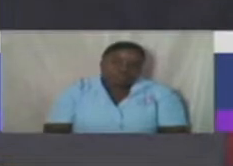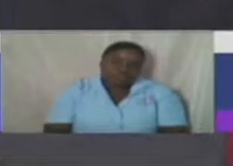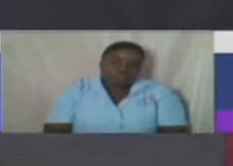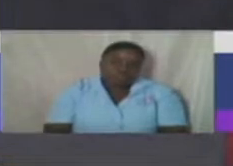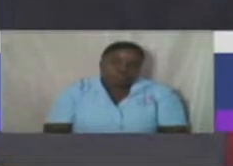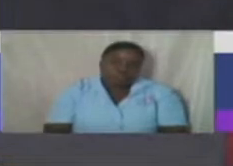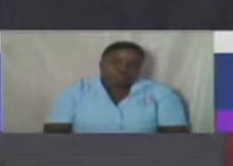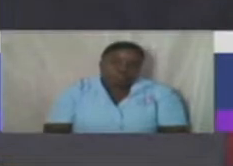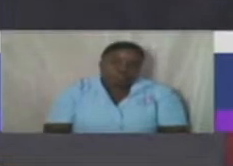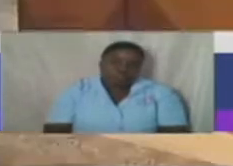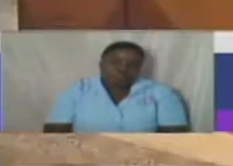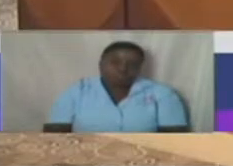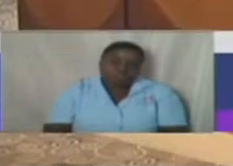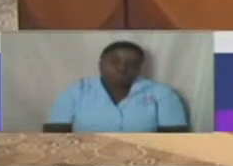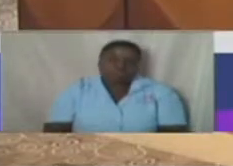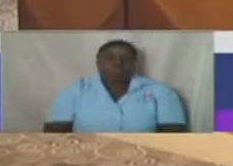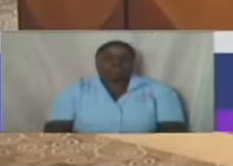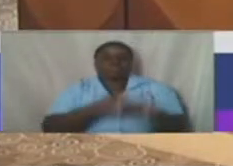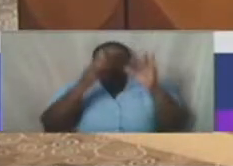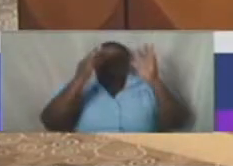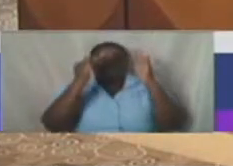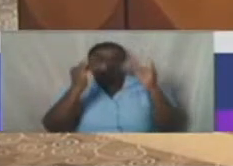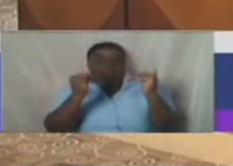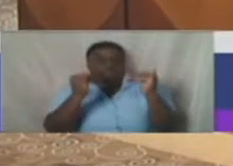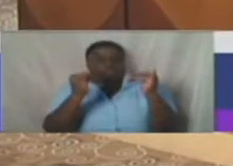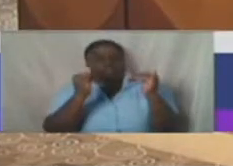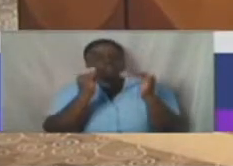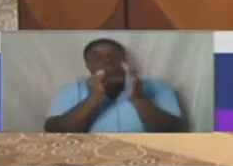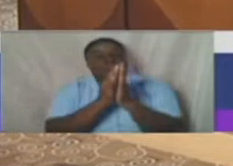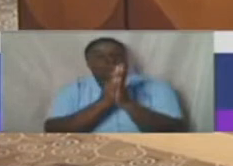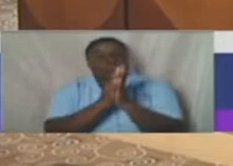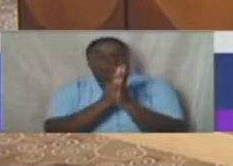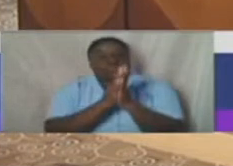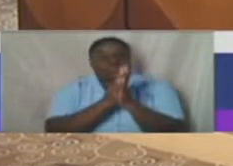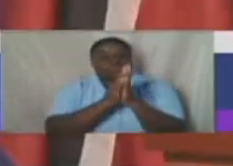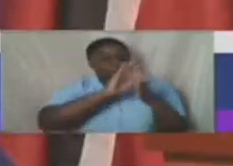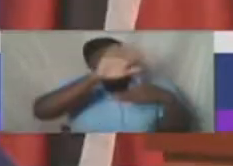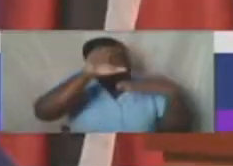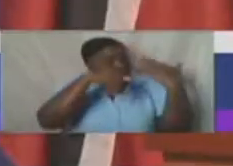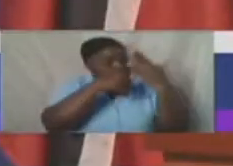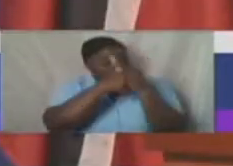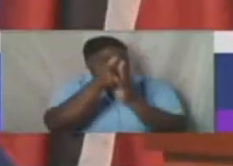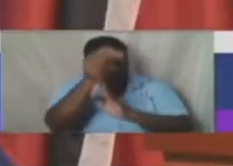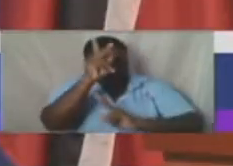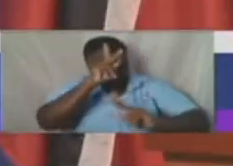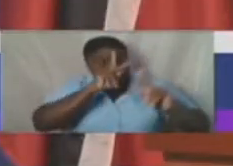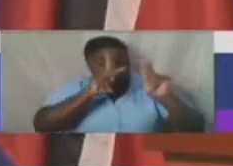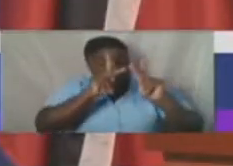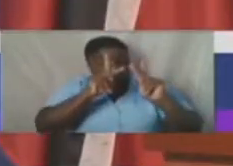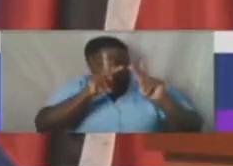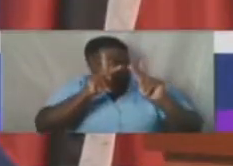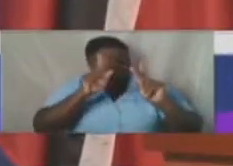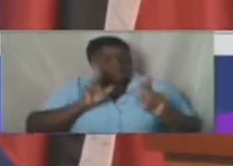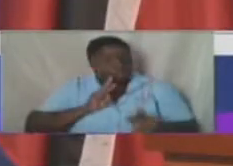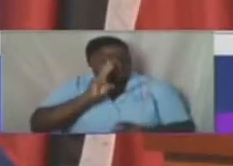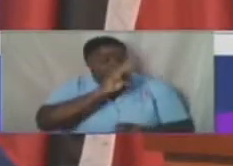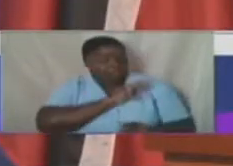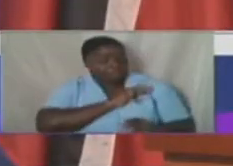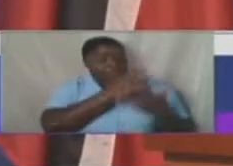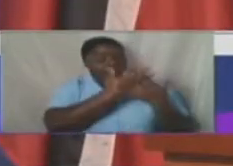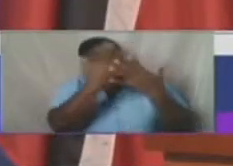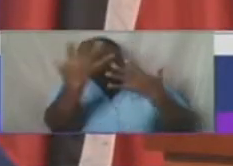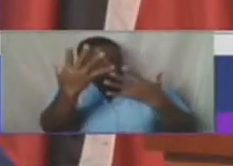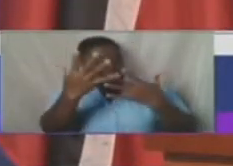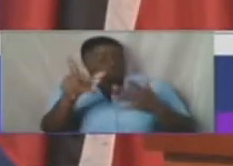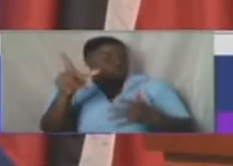Honorable Prime Minister, ministers, fellow colleagues, members of the media, members of the listening